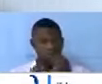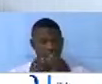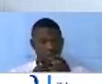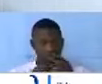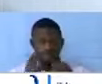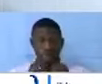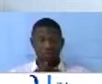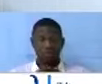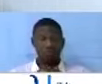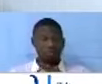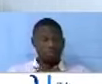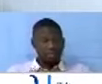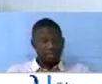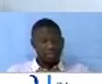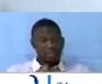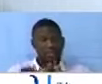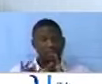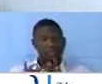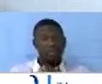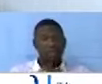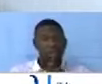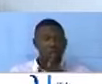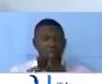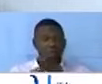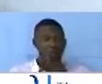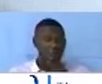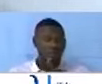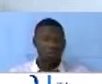you, and the commission would not know.